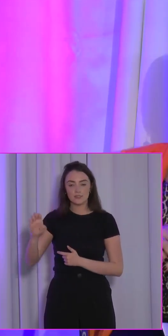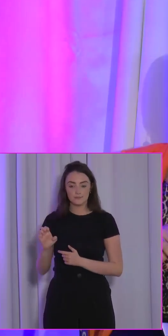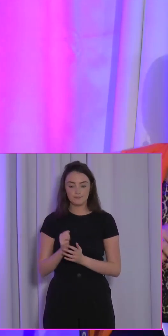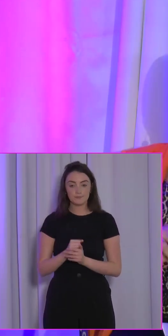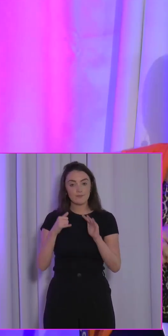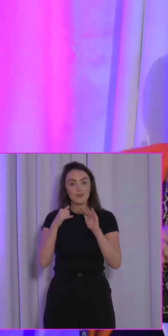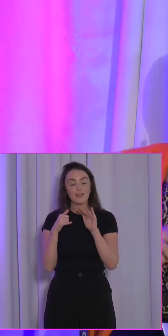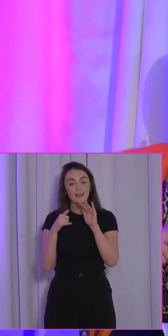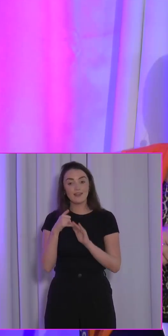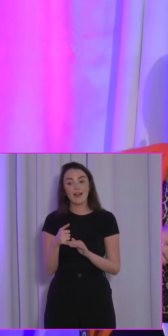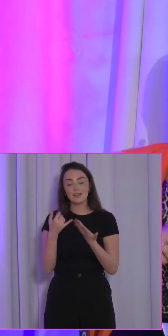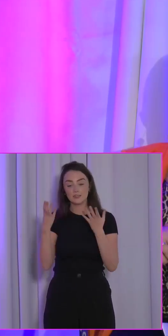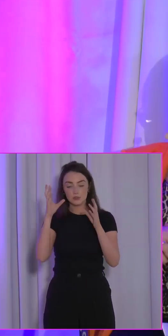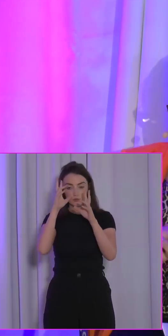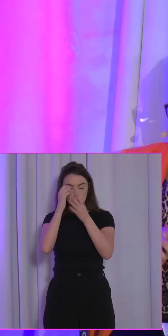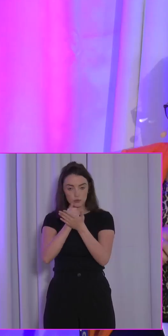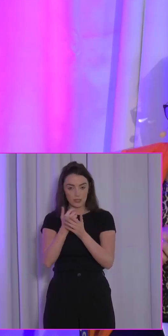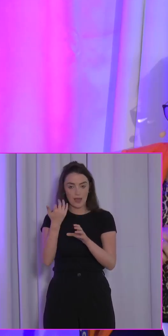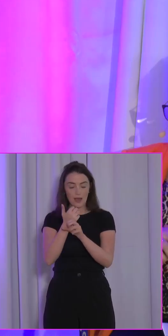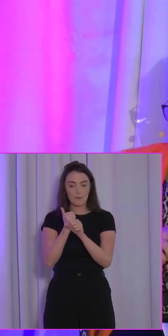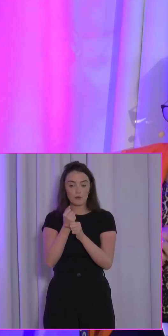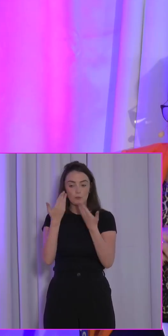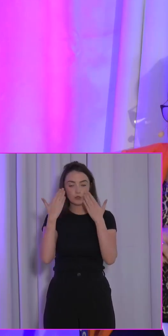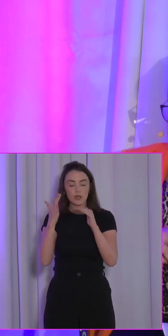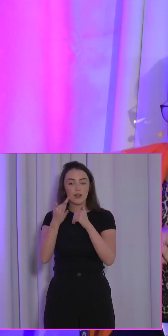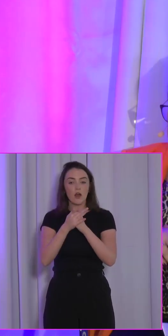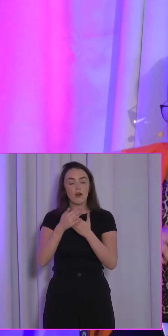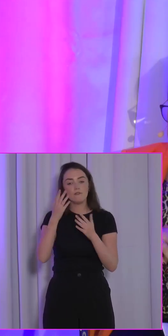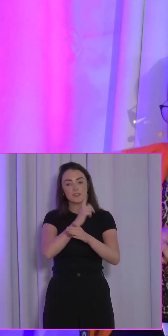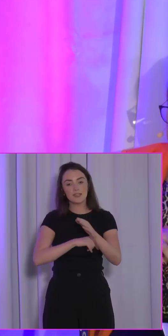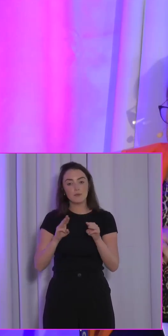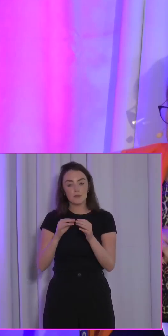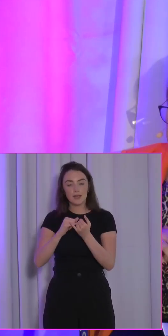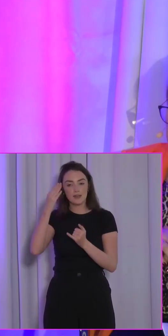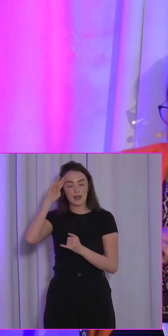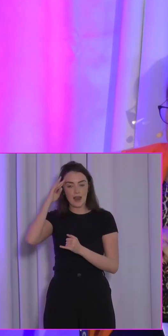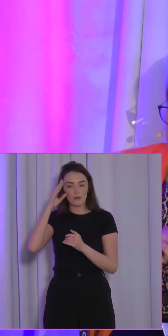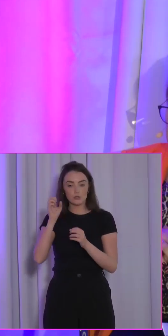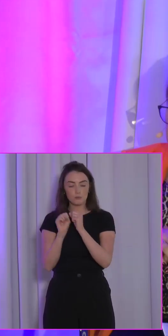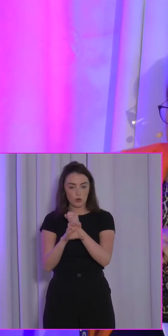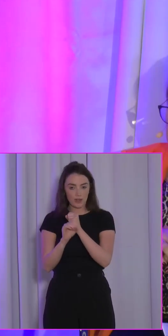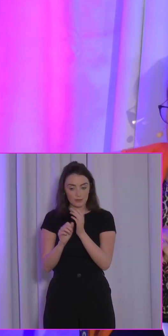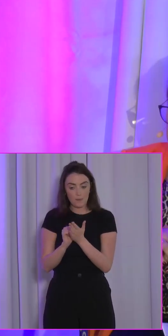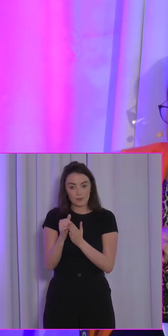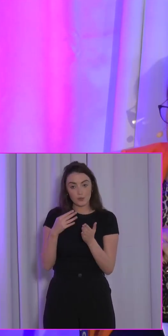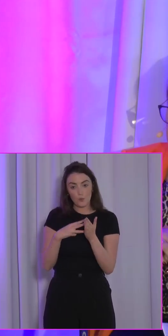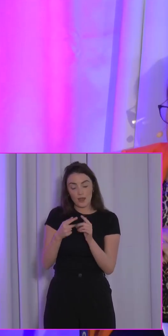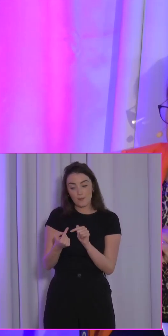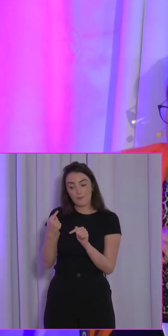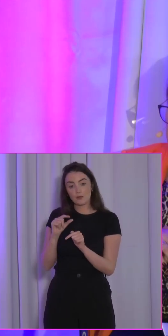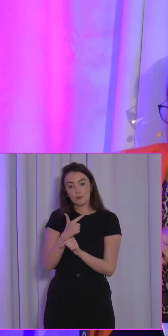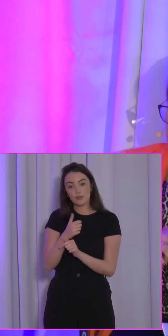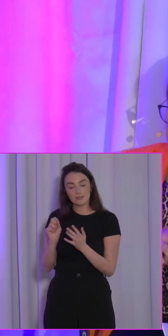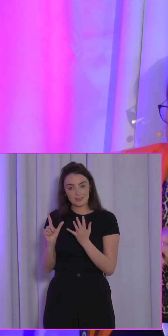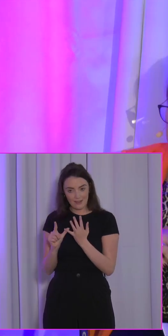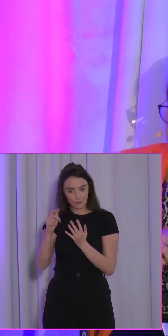study on the representation and portrayal of disabled people in Irish broadcasting was published in 2007. Is it time for a